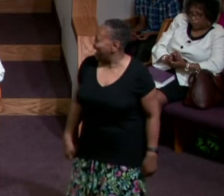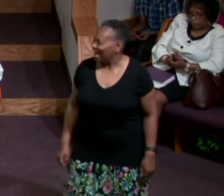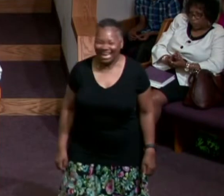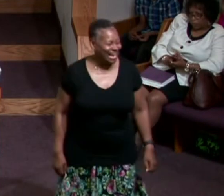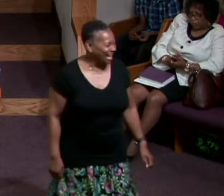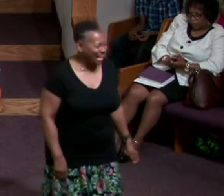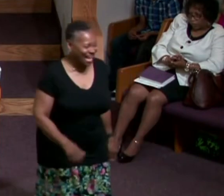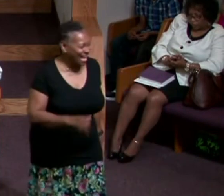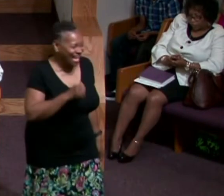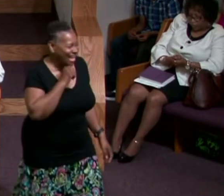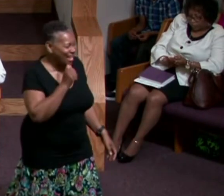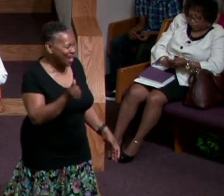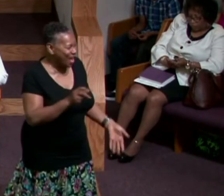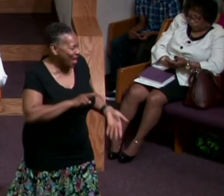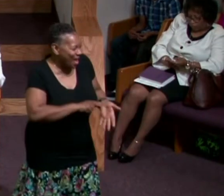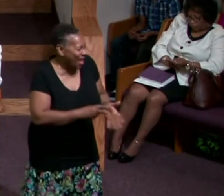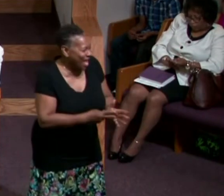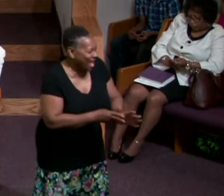that don't mean anything.